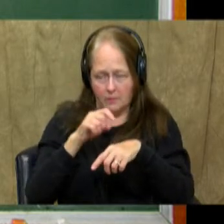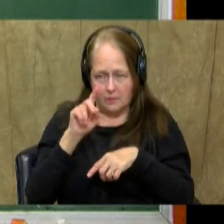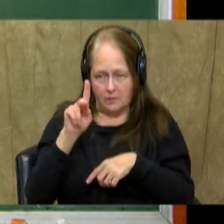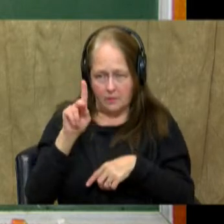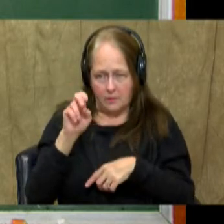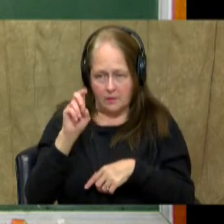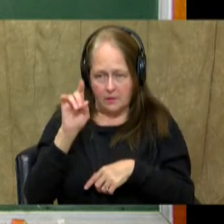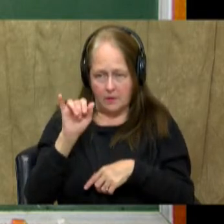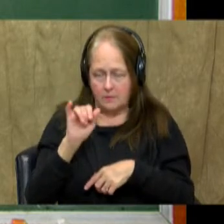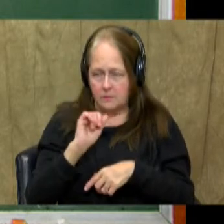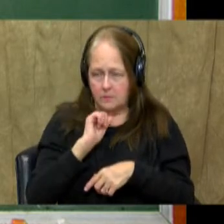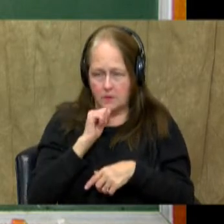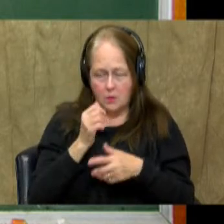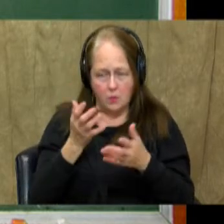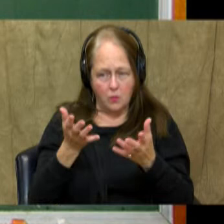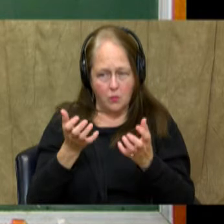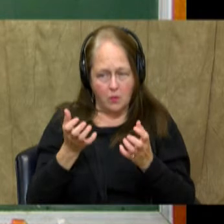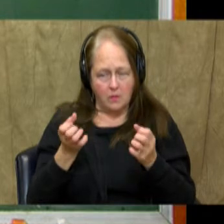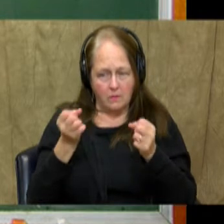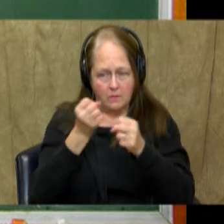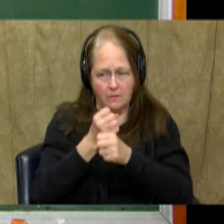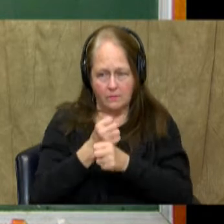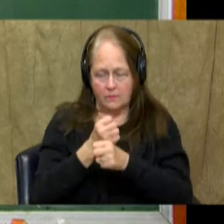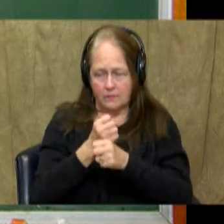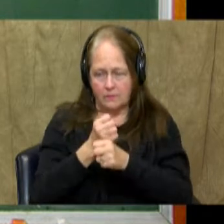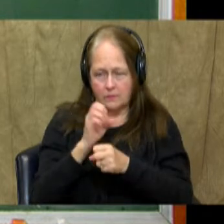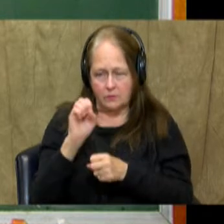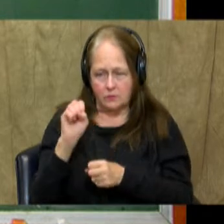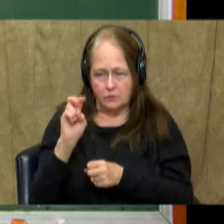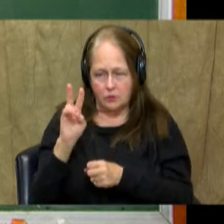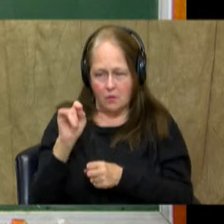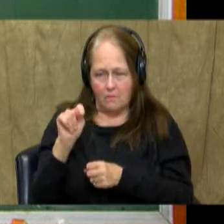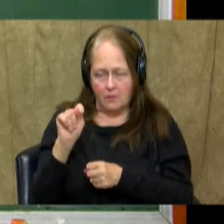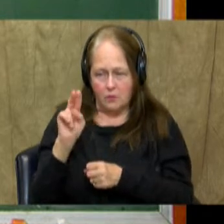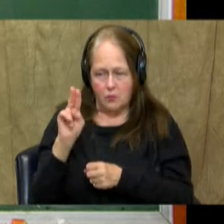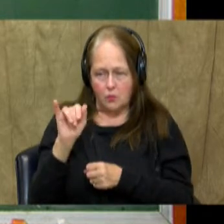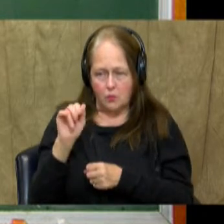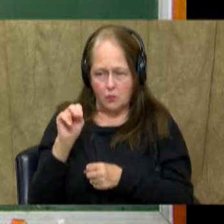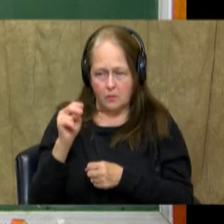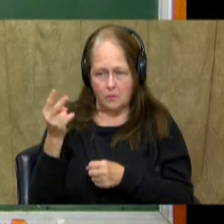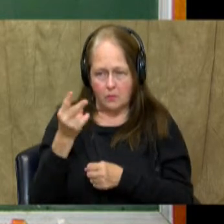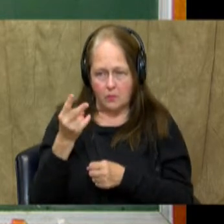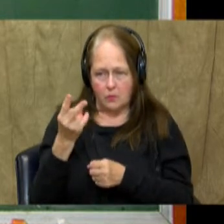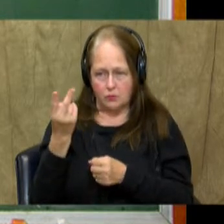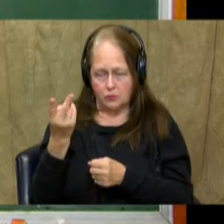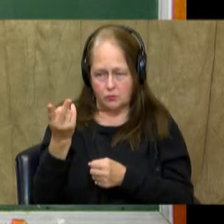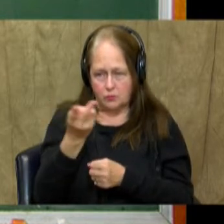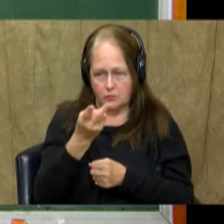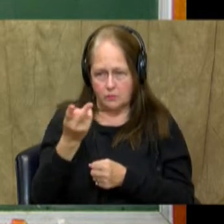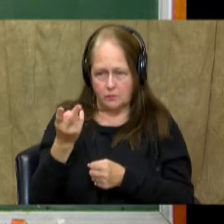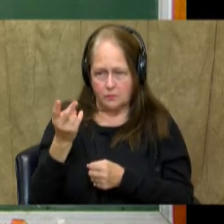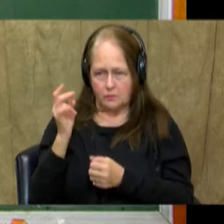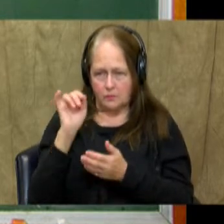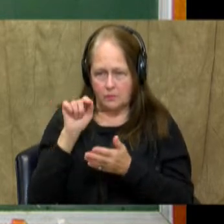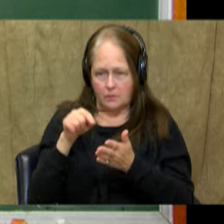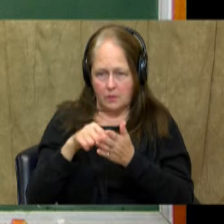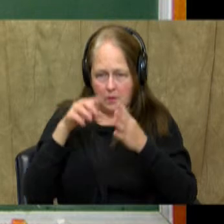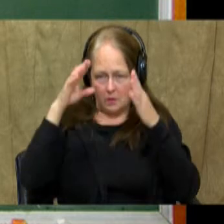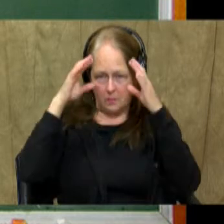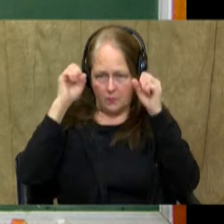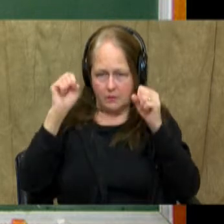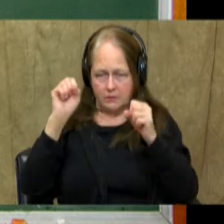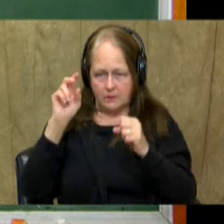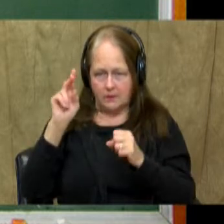Kennedy did not want to fight the Soviet Union. Now, these 2 leaders in this picture, we have Nikita Khrushchev and